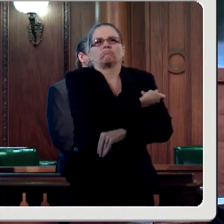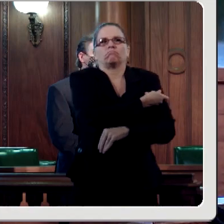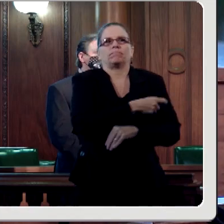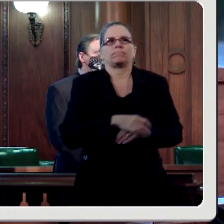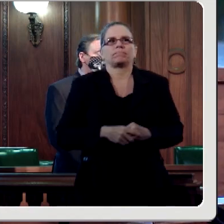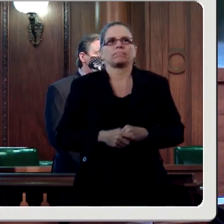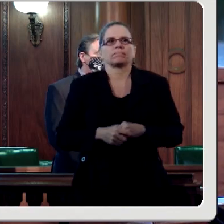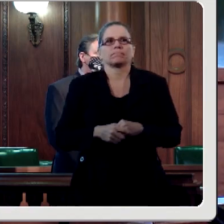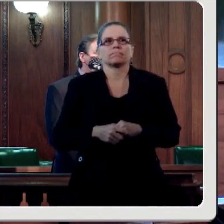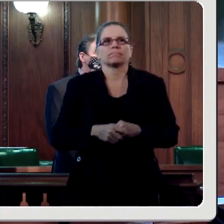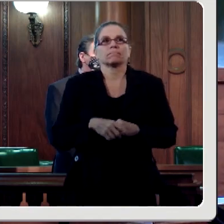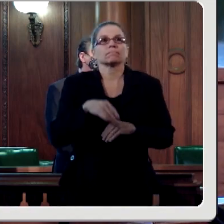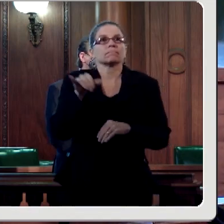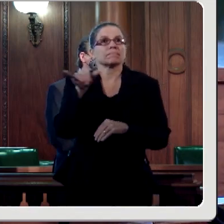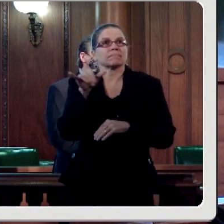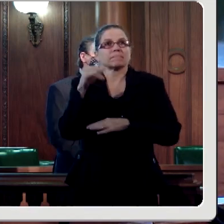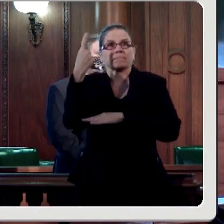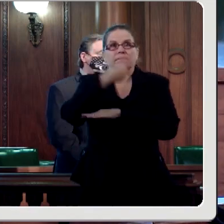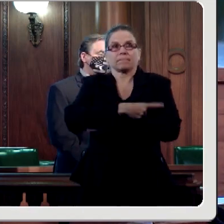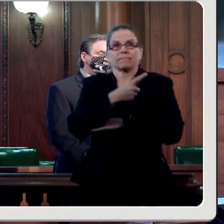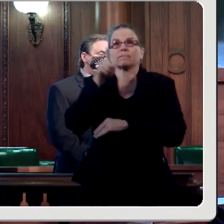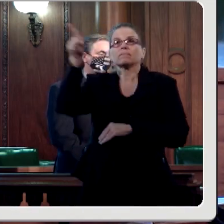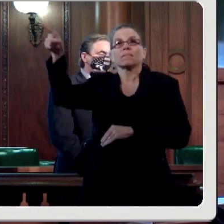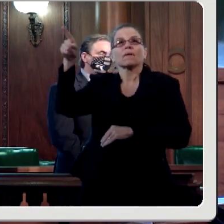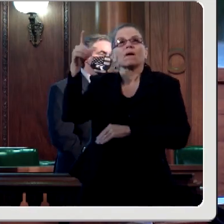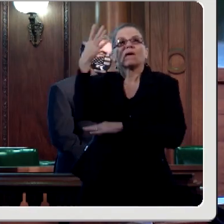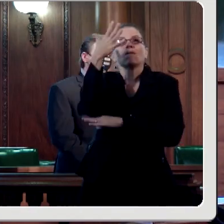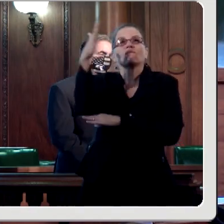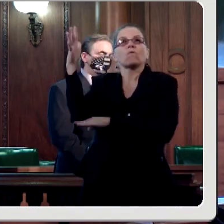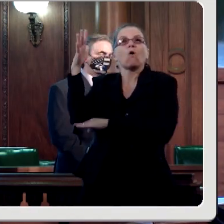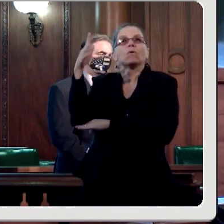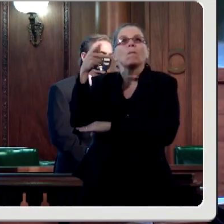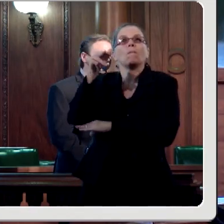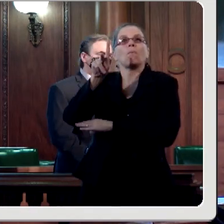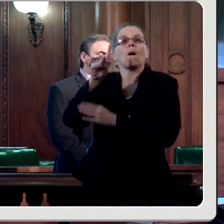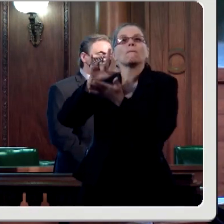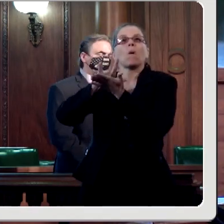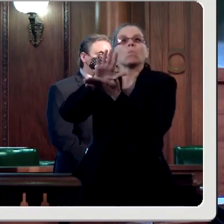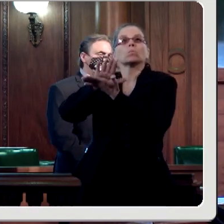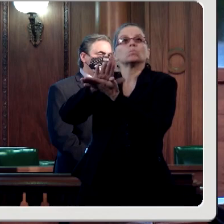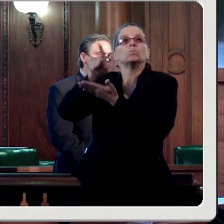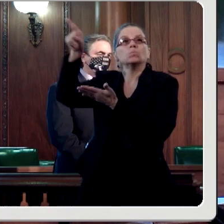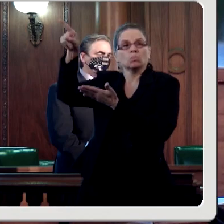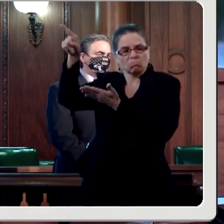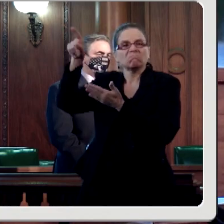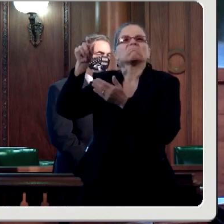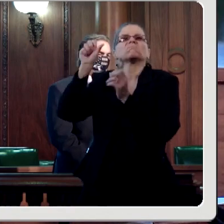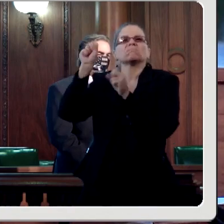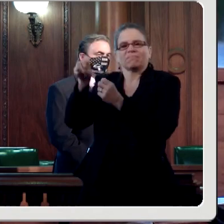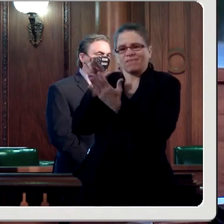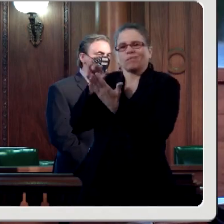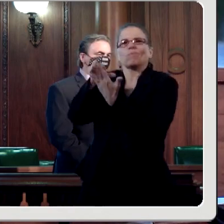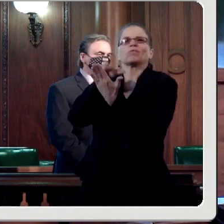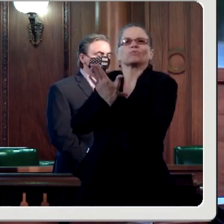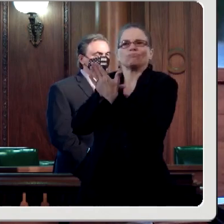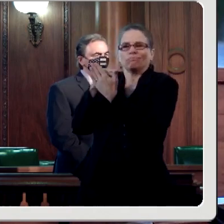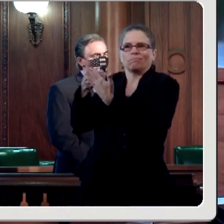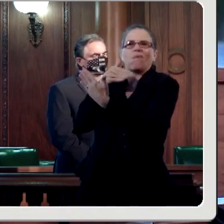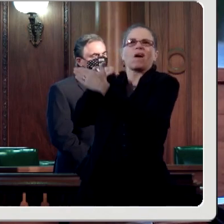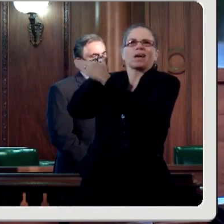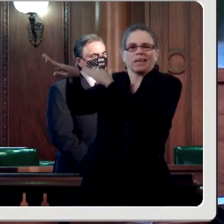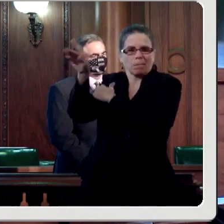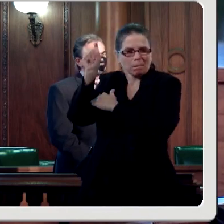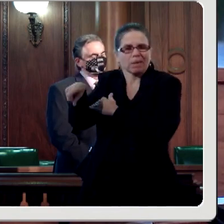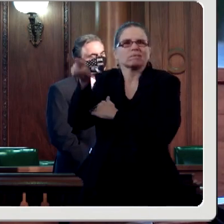Forest Park Middle School, a flu clinic. Registration is required or asked, and we will